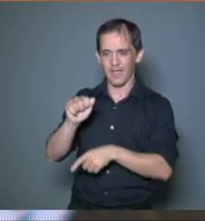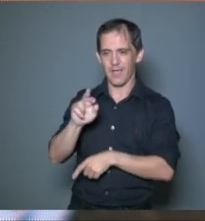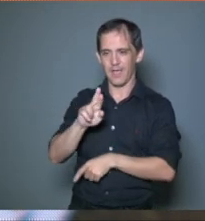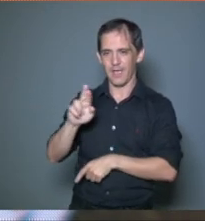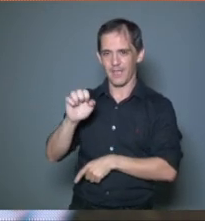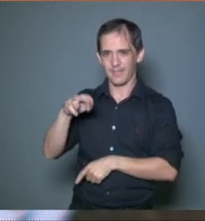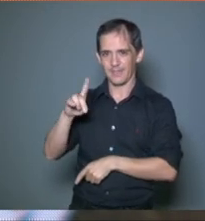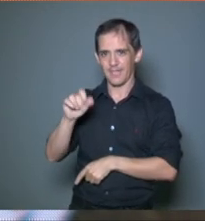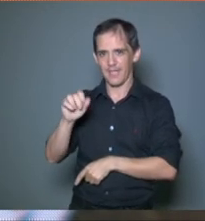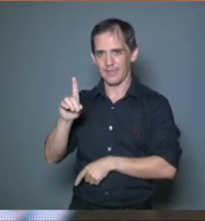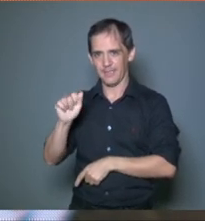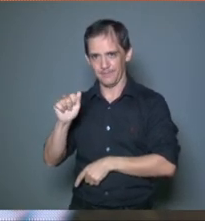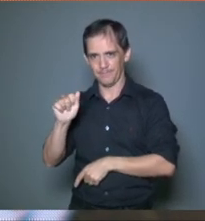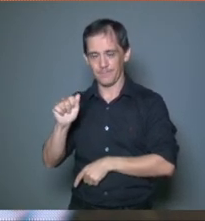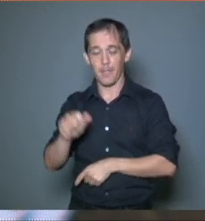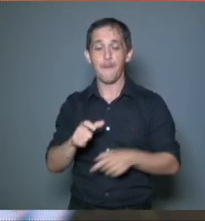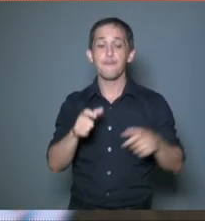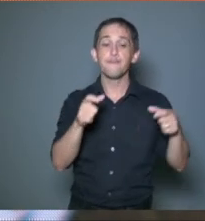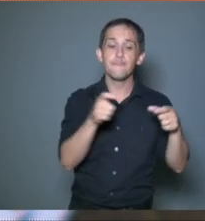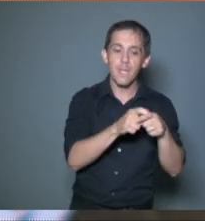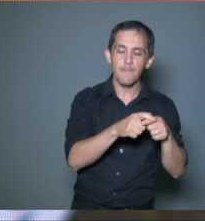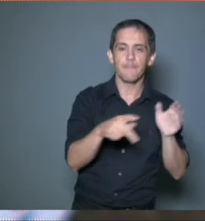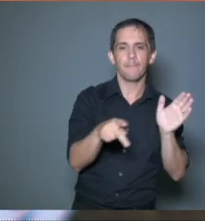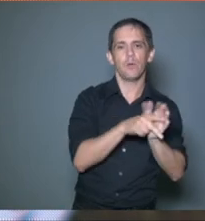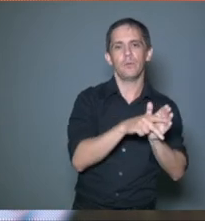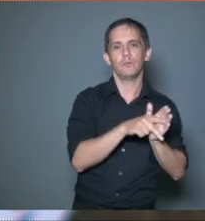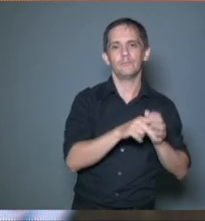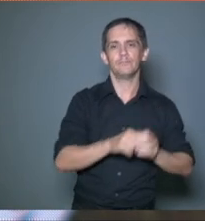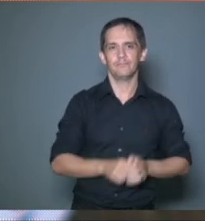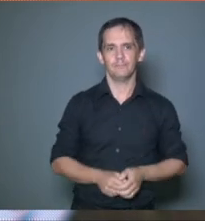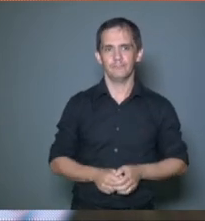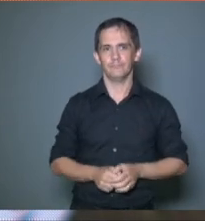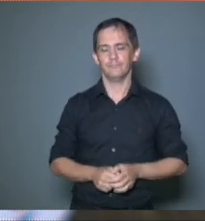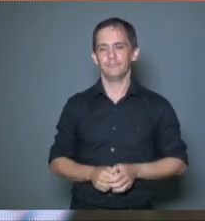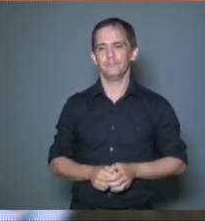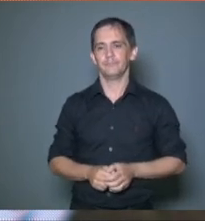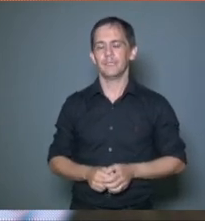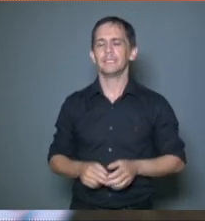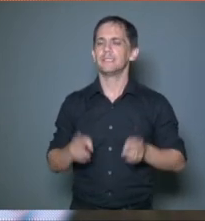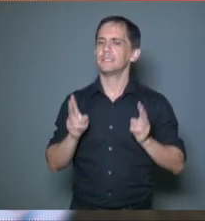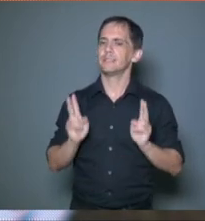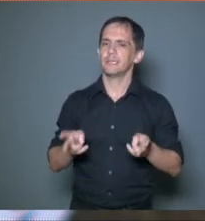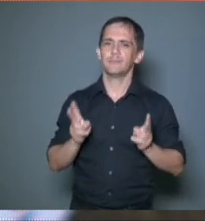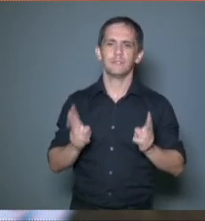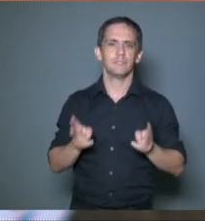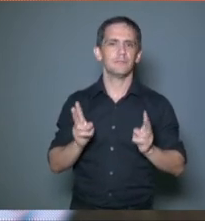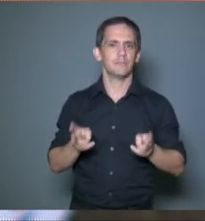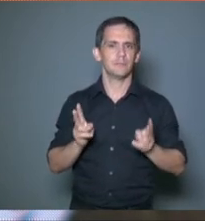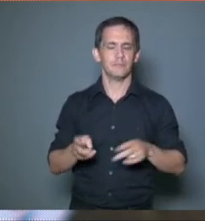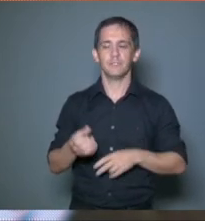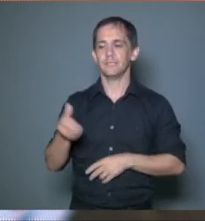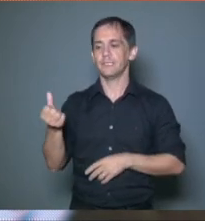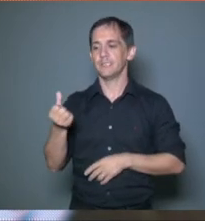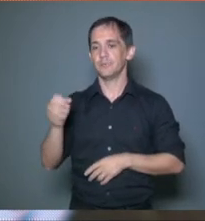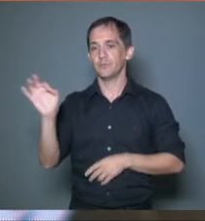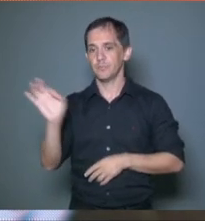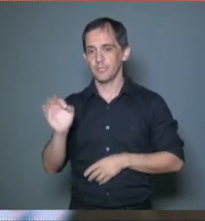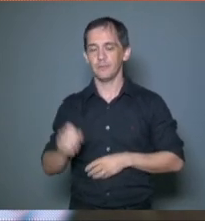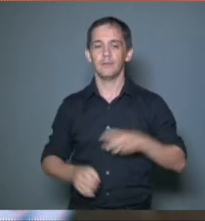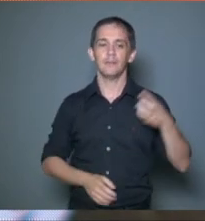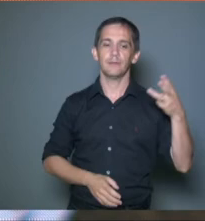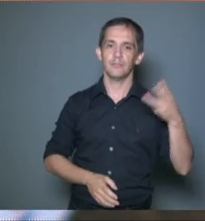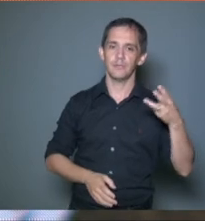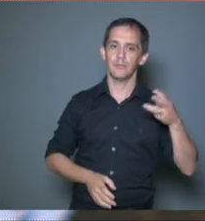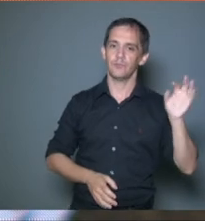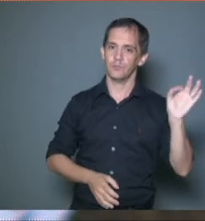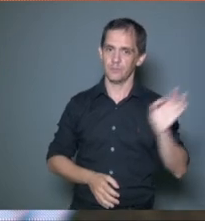little, the volume of leased land as compared to owned land, it's okay. It's important to have leased land